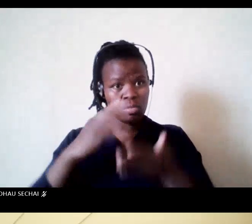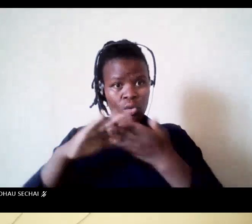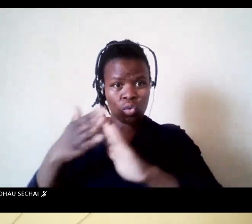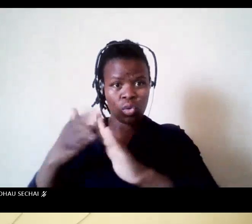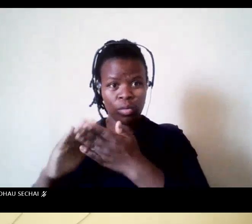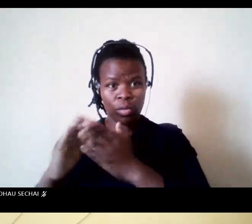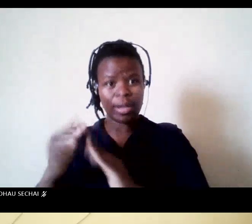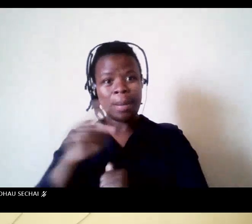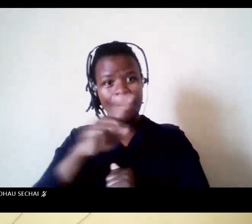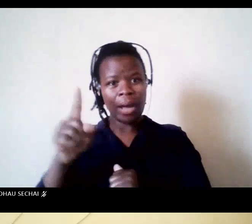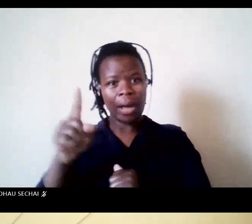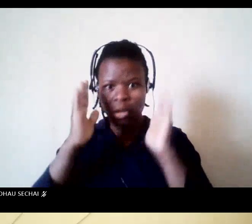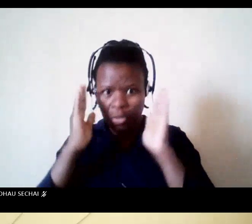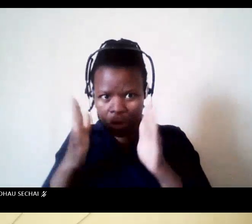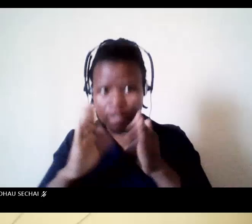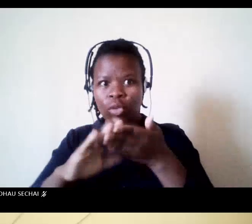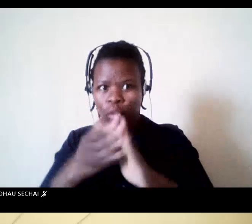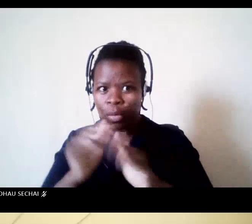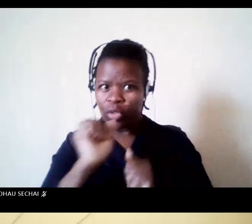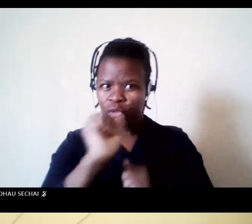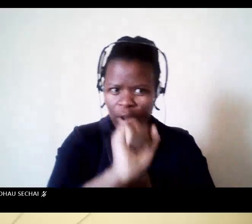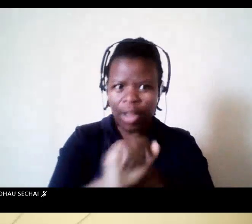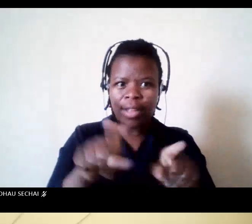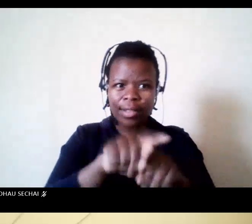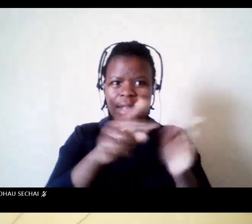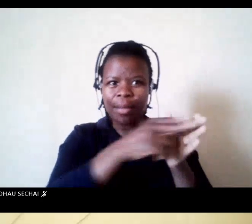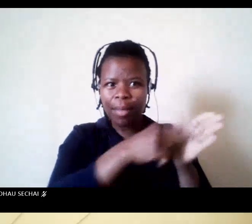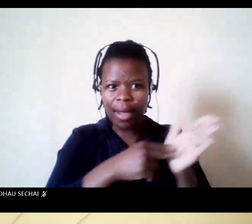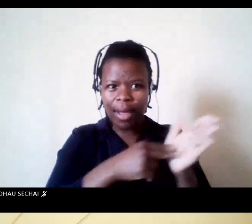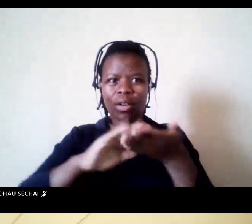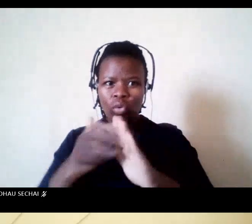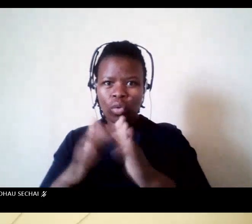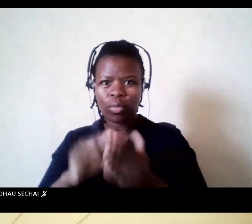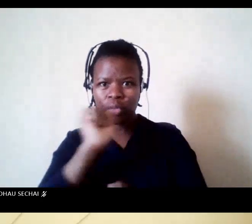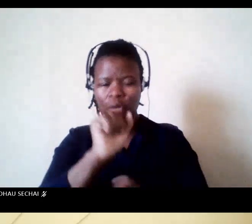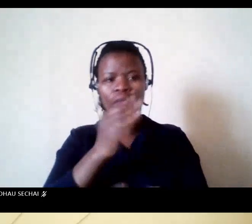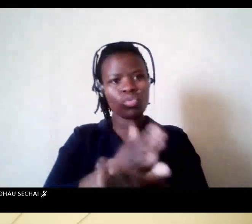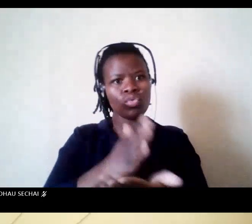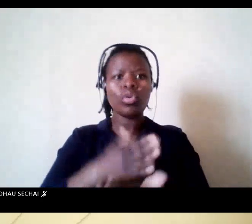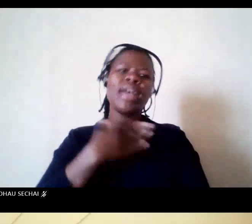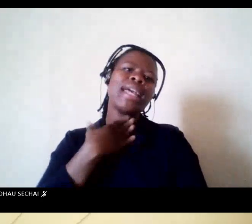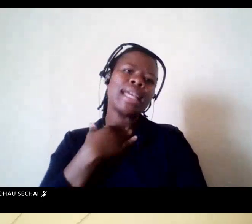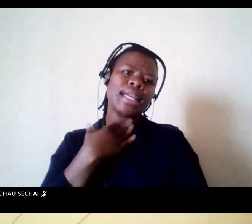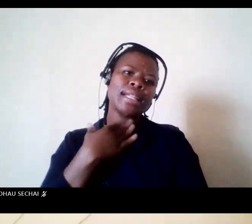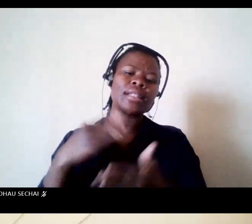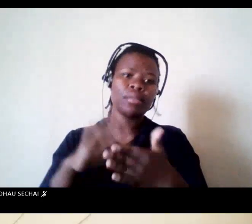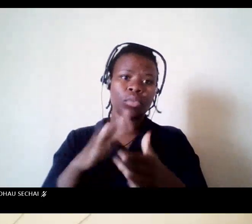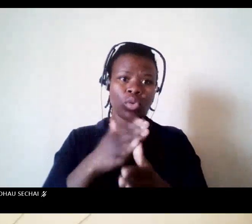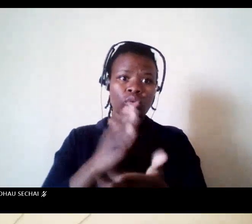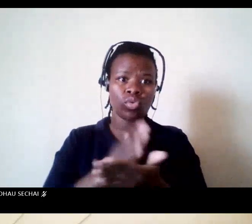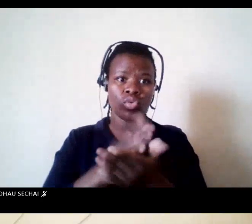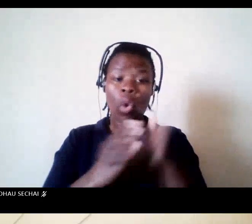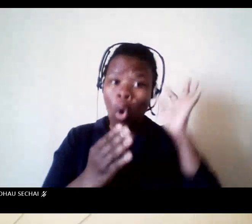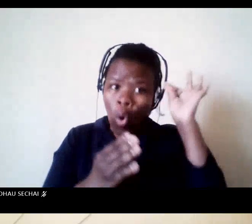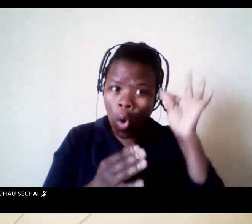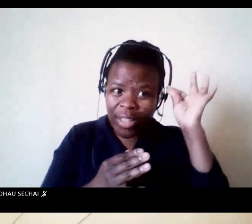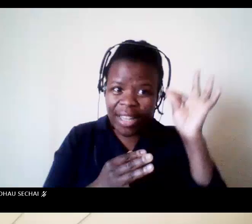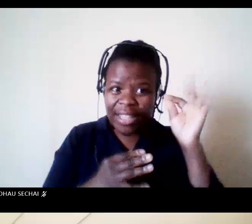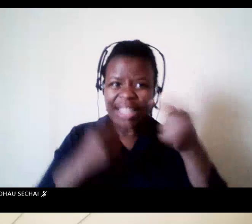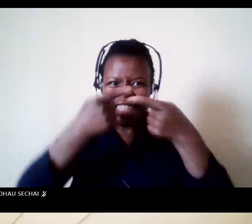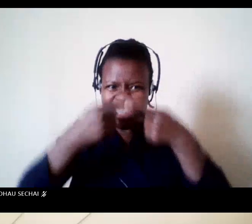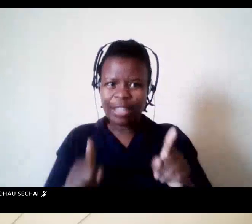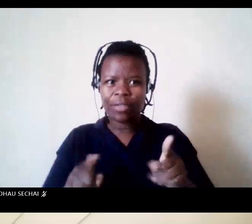that you focused on your community and you highlighted that community, I thought was very interesting, because the context is very different. You know, we can look